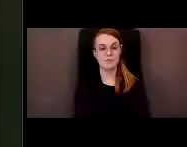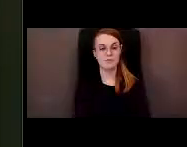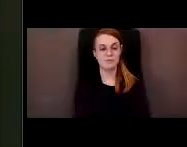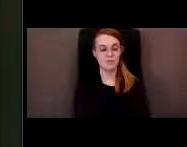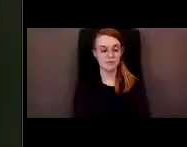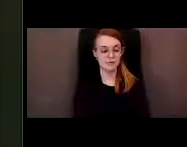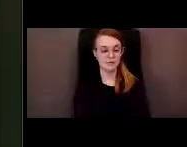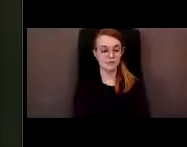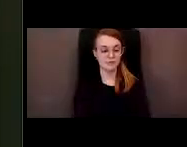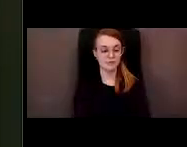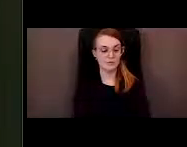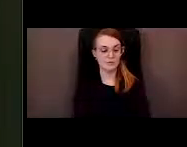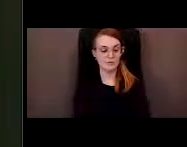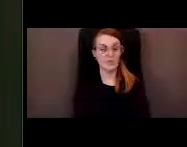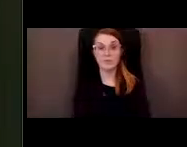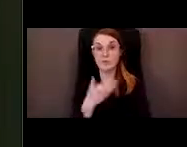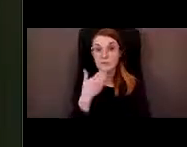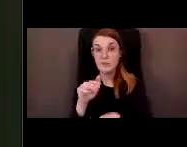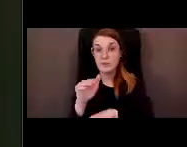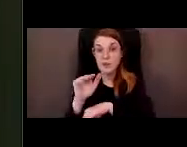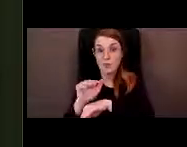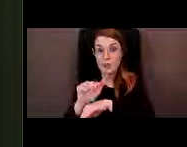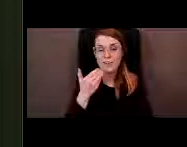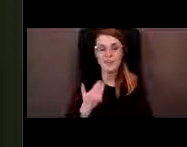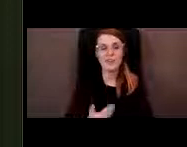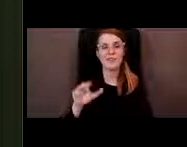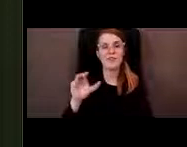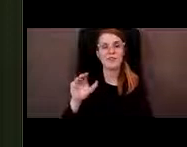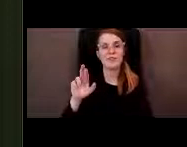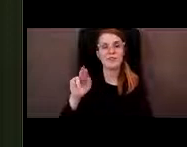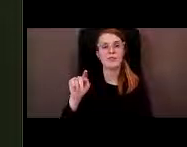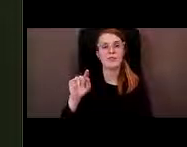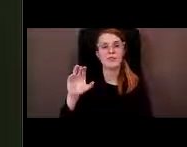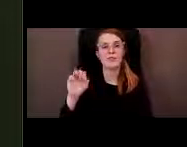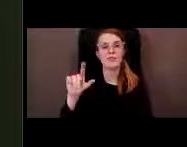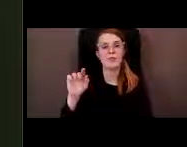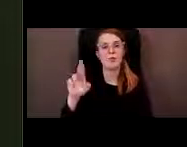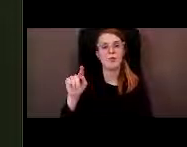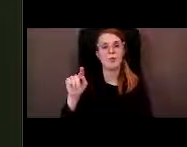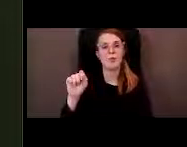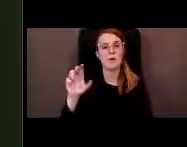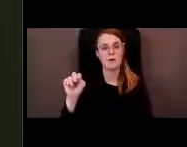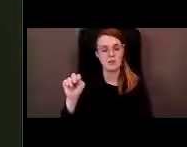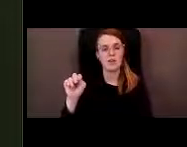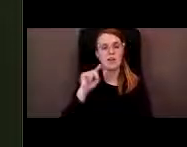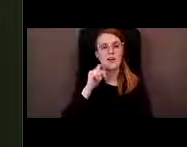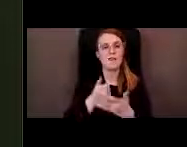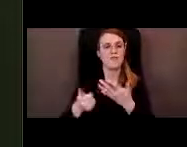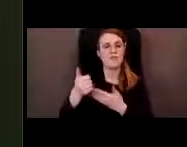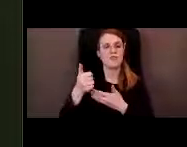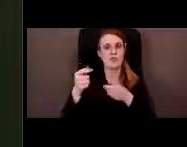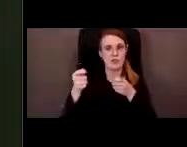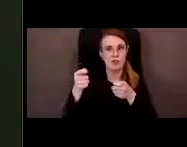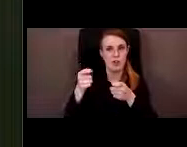Good evening. I'm Kurt Culbertson. I'm a principal with Design Workshop and the principal in charge of the consulting